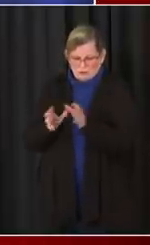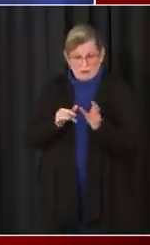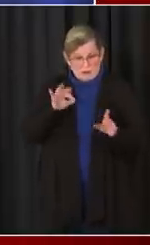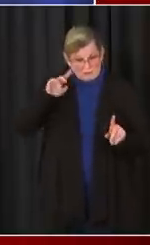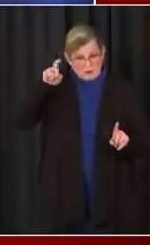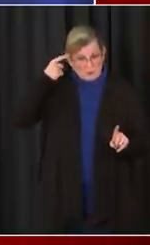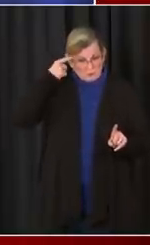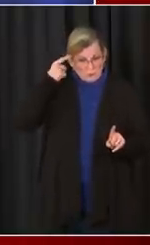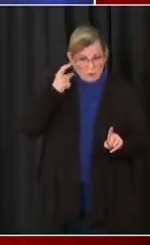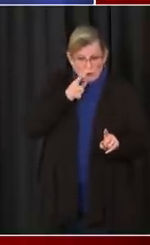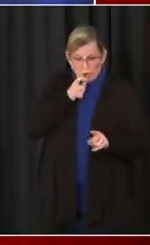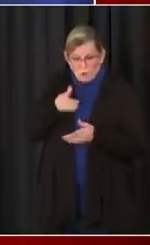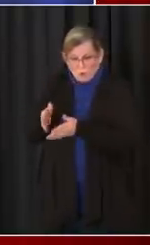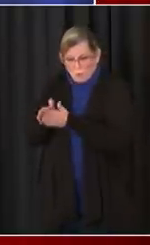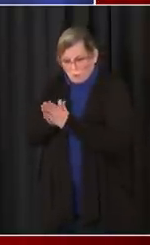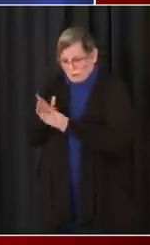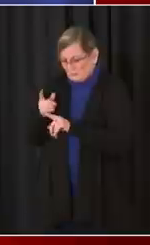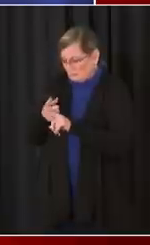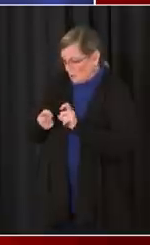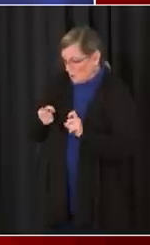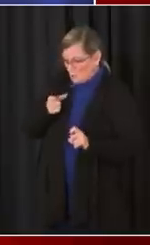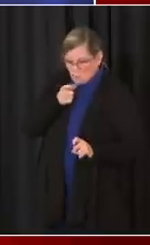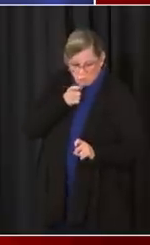requested to come onto the grounds.